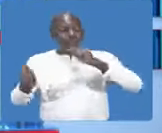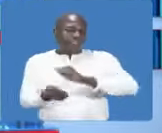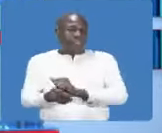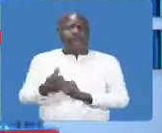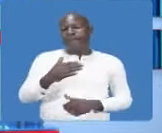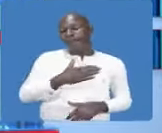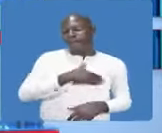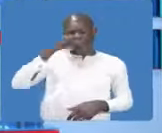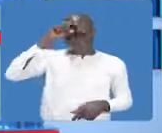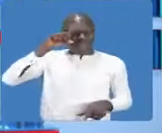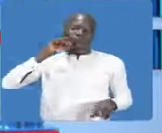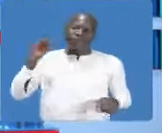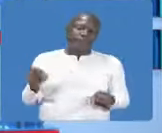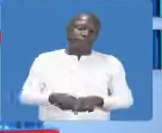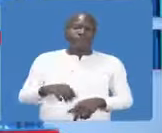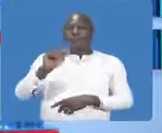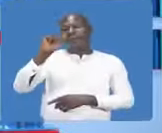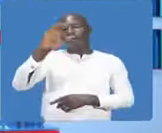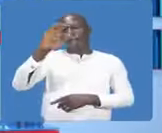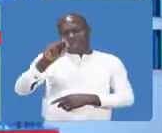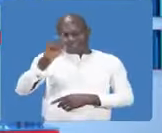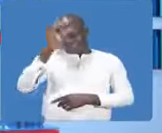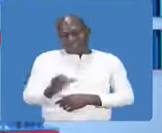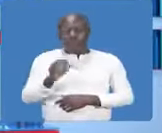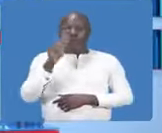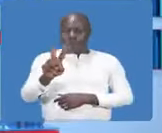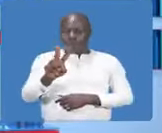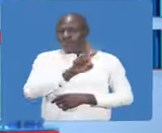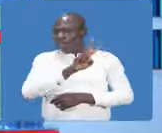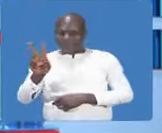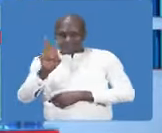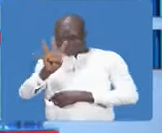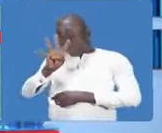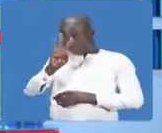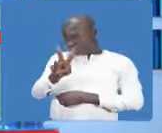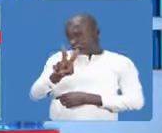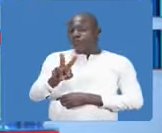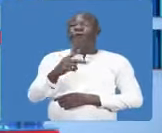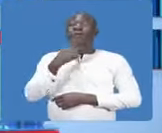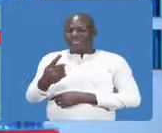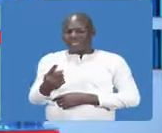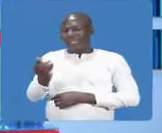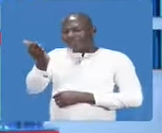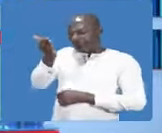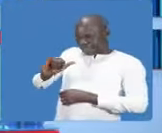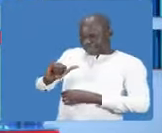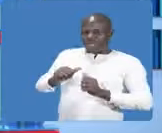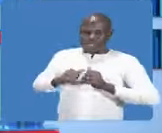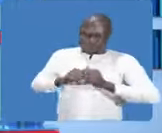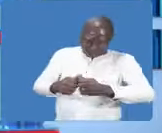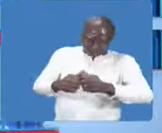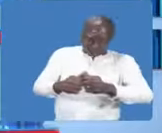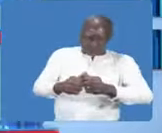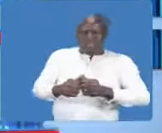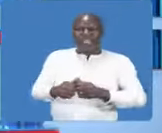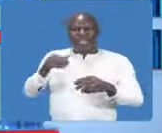a wutie me. Enti Acts 2:42 no said, they continue steadfastly in fellowship. Ana